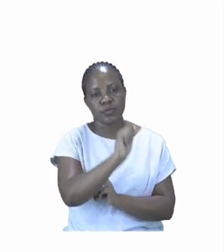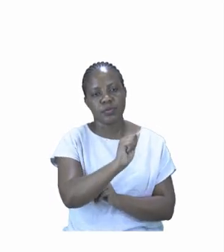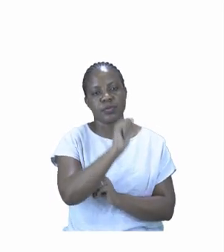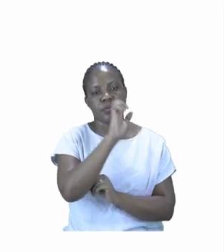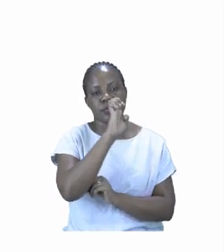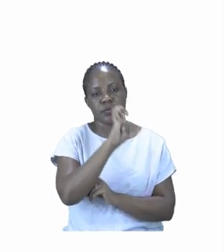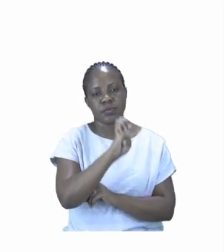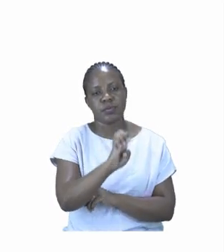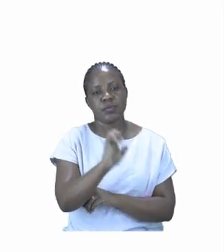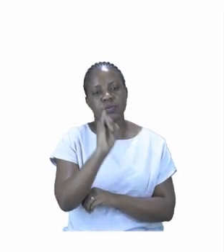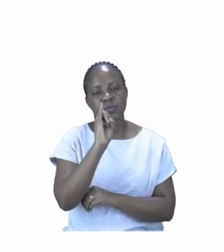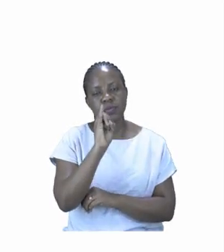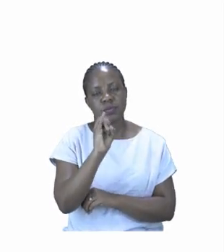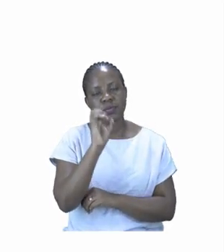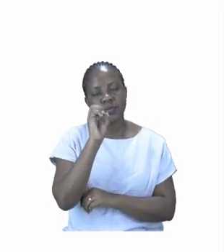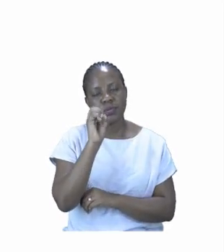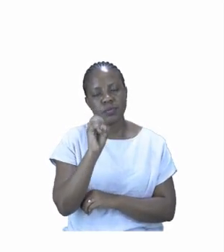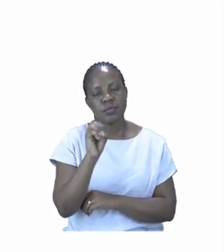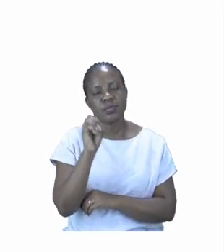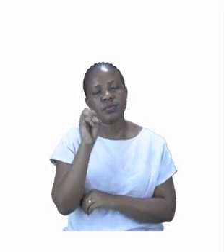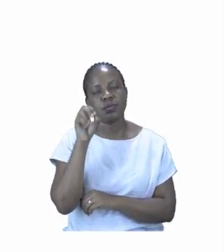I is I.